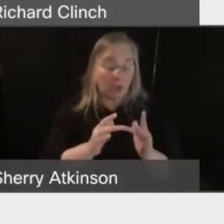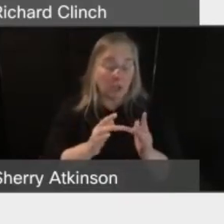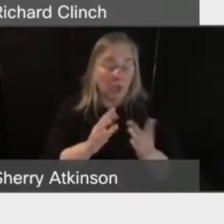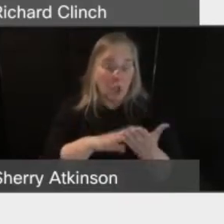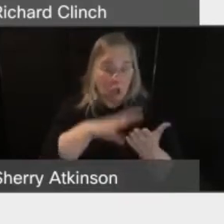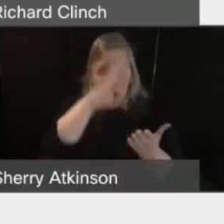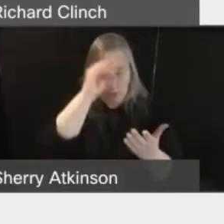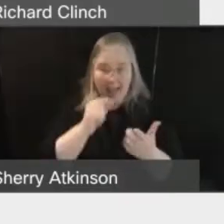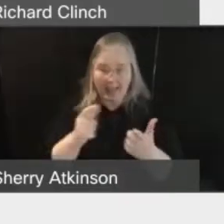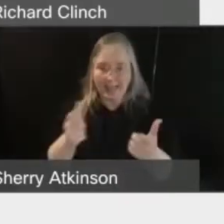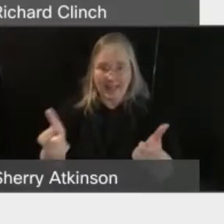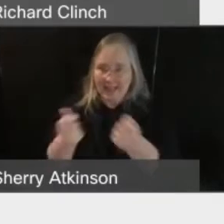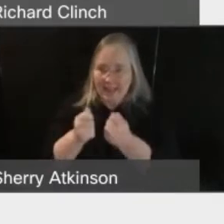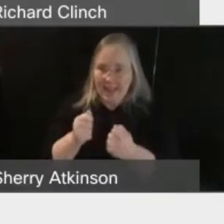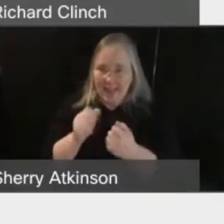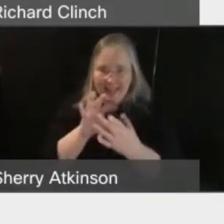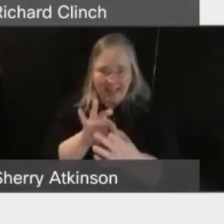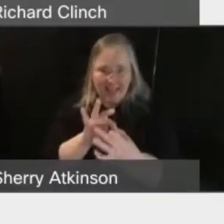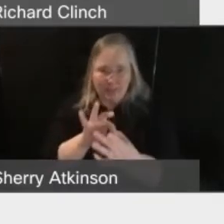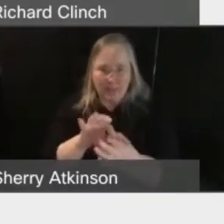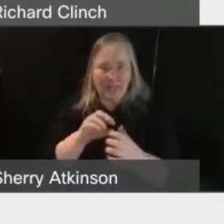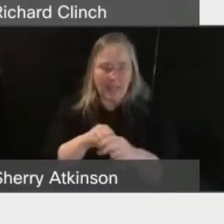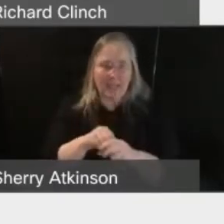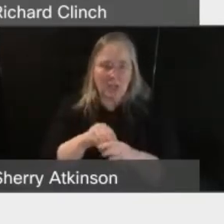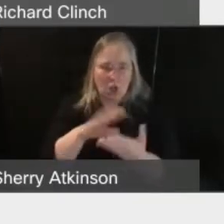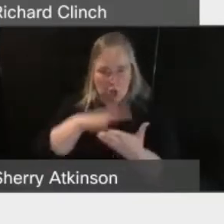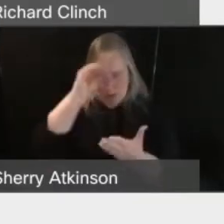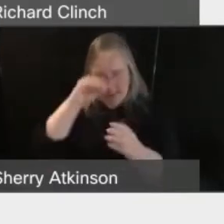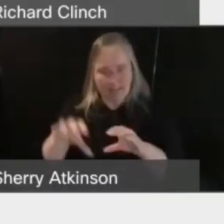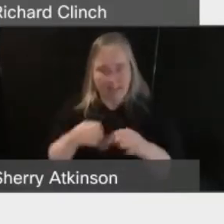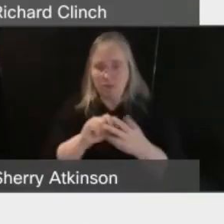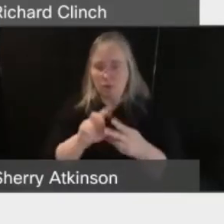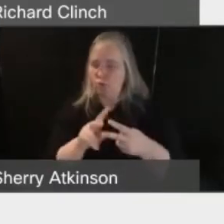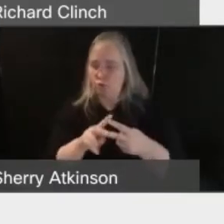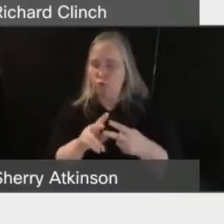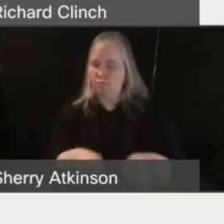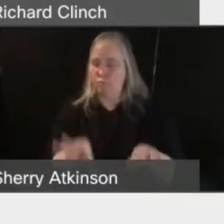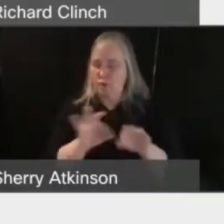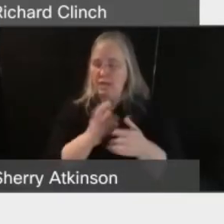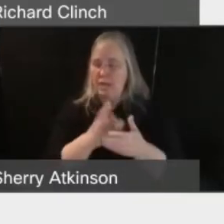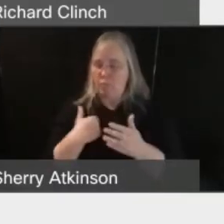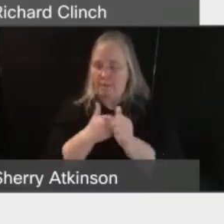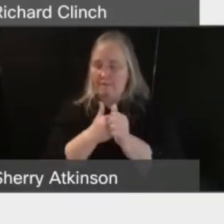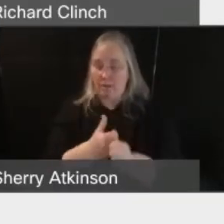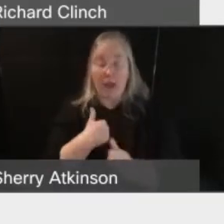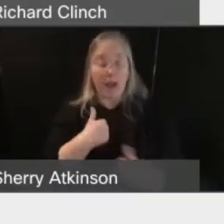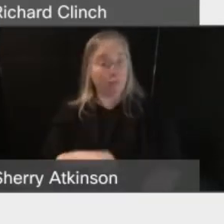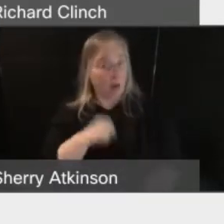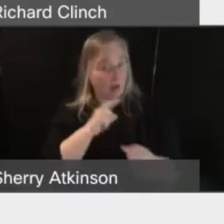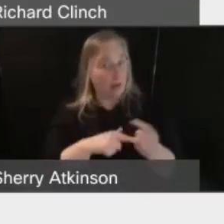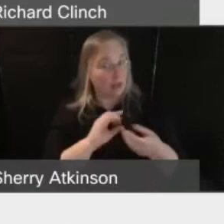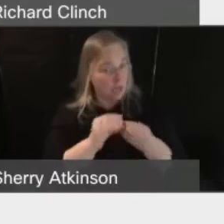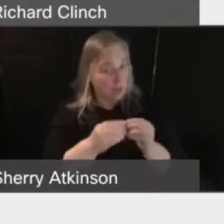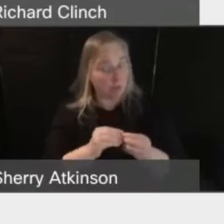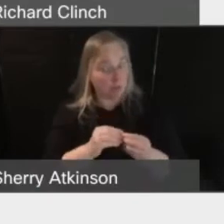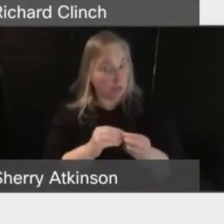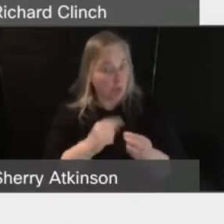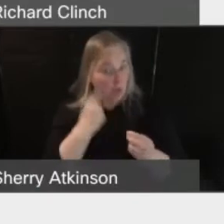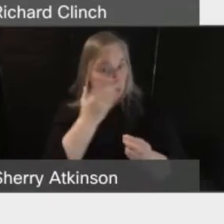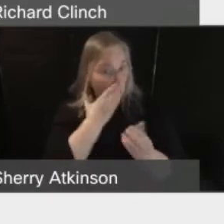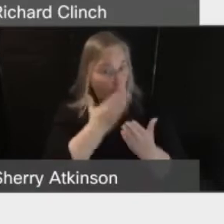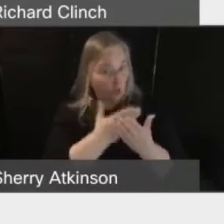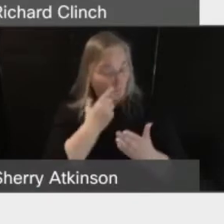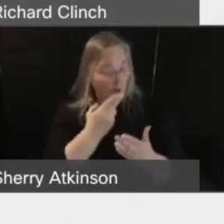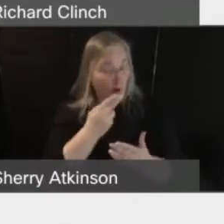learning activities are two critical pieces that we have been following. And I'm very proud about the numbers that are very good for Howard County in the